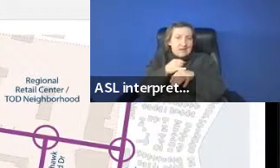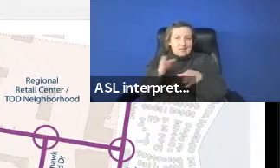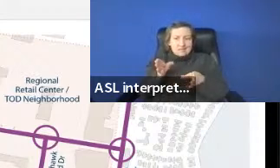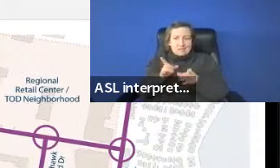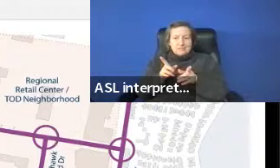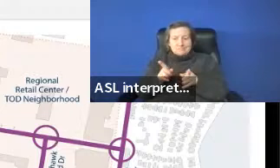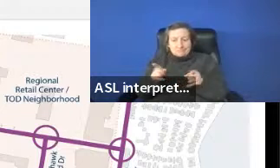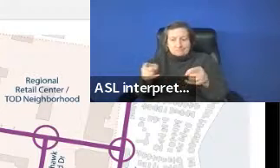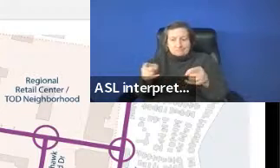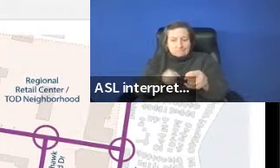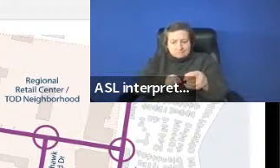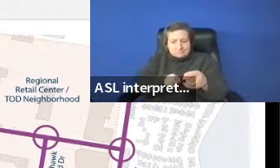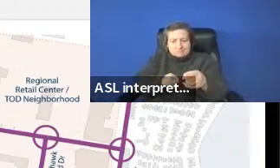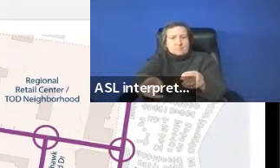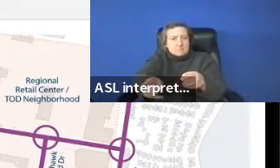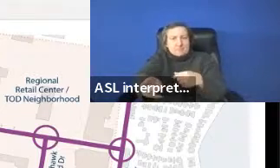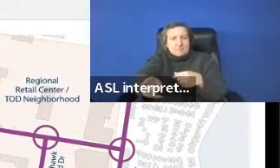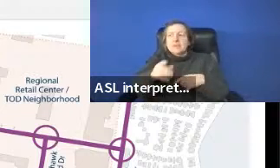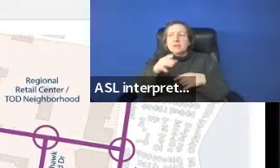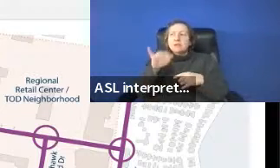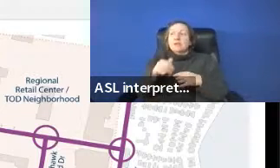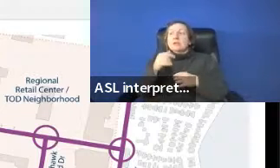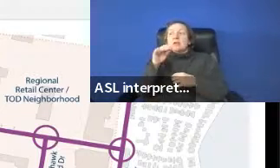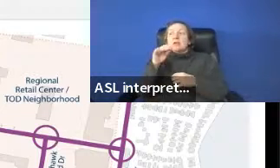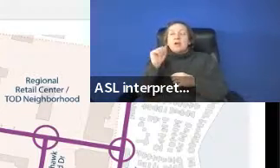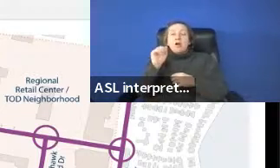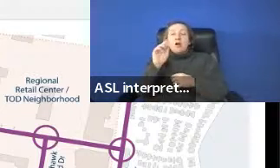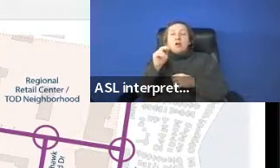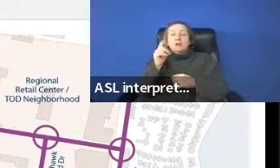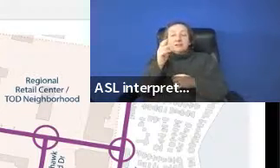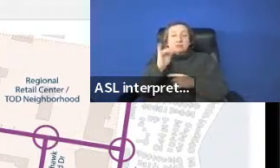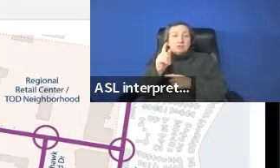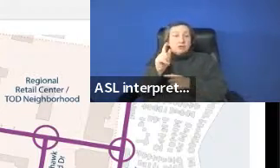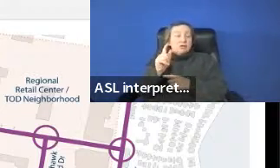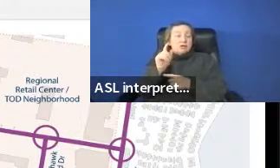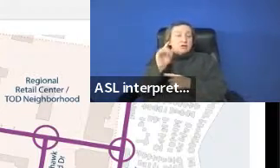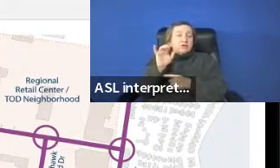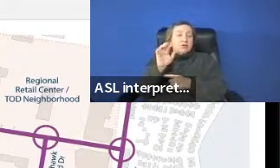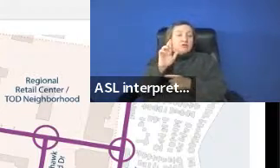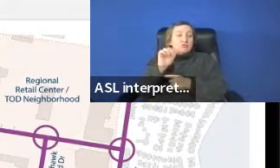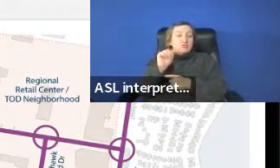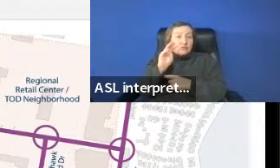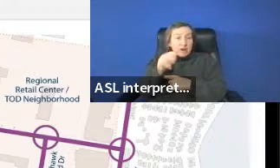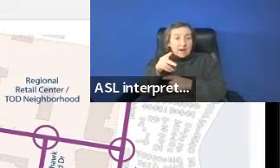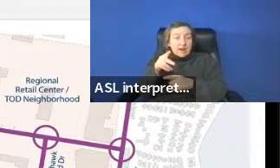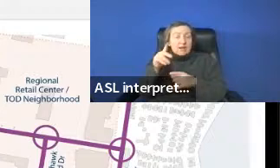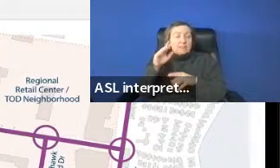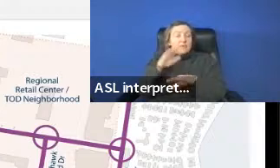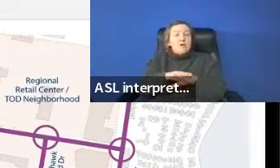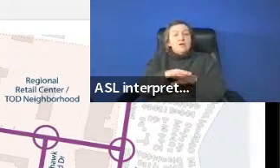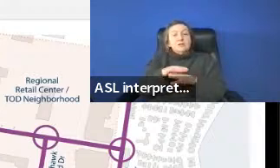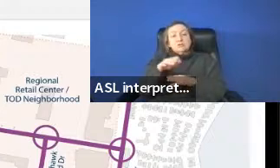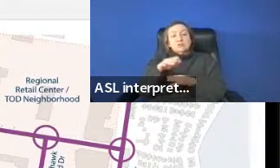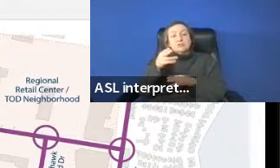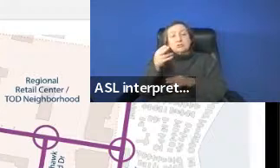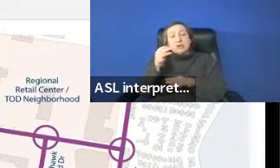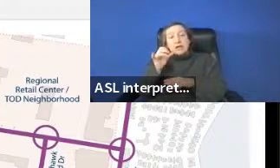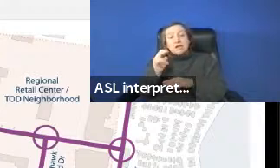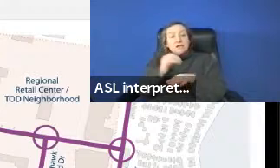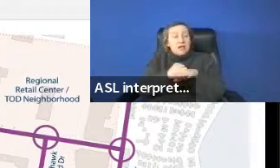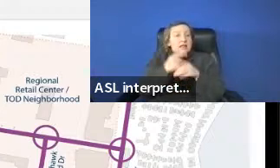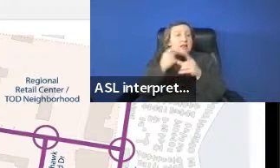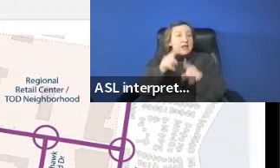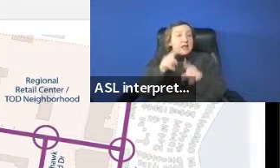the arterial or the ramps accessing Hayden Island are happening on Hayden Island Drive and Jansen